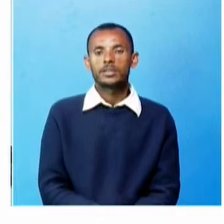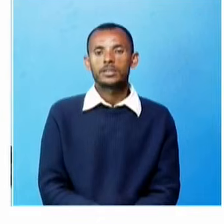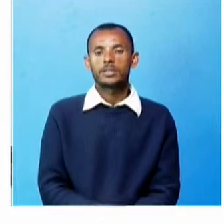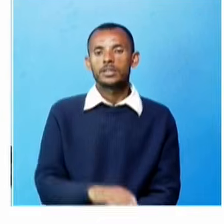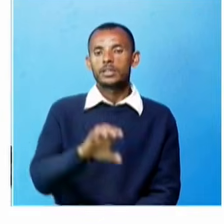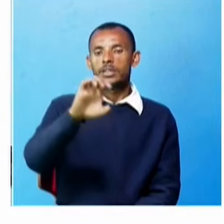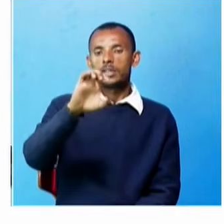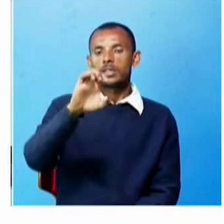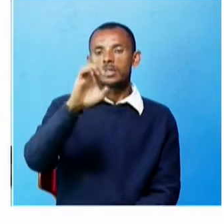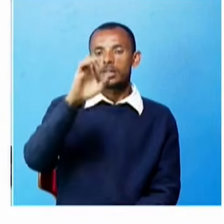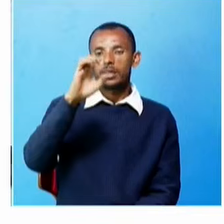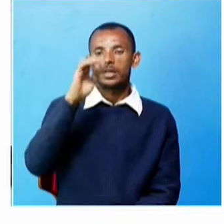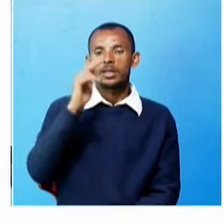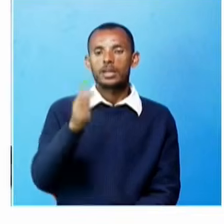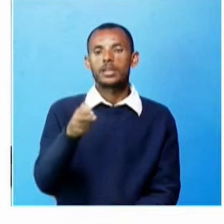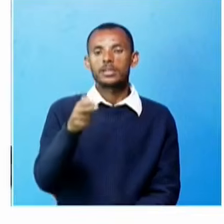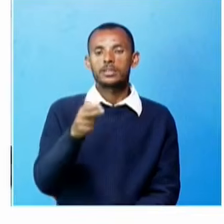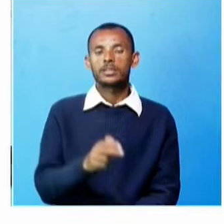EH,